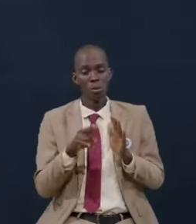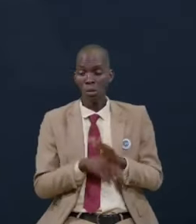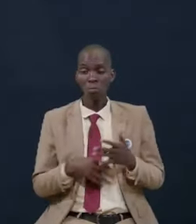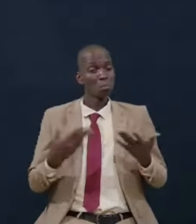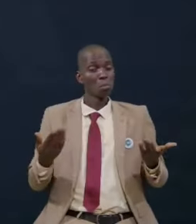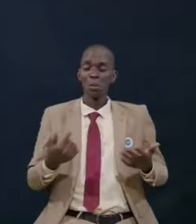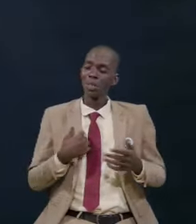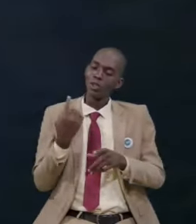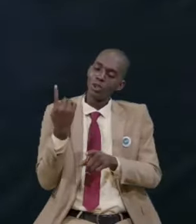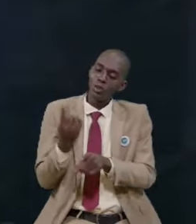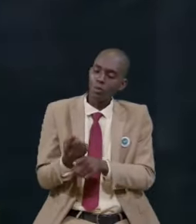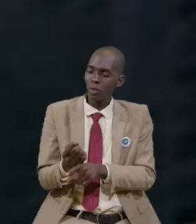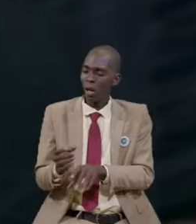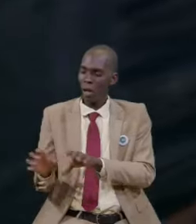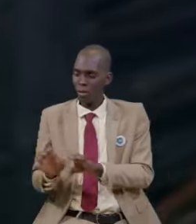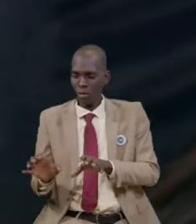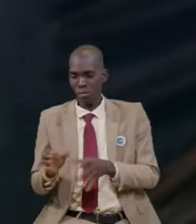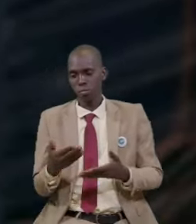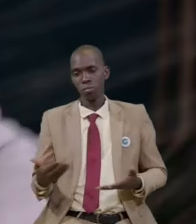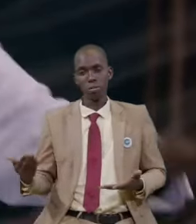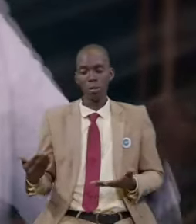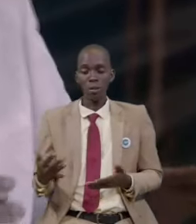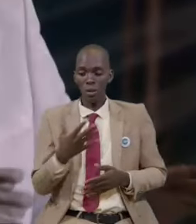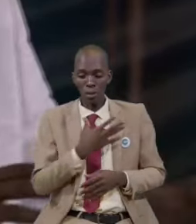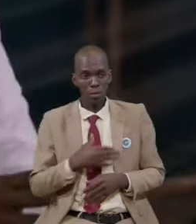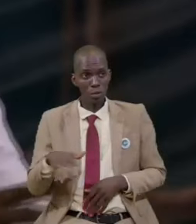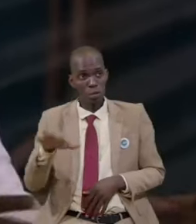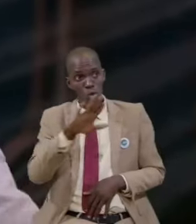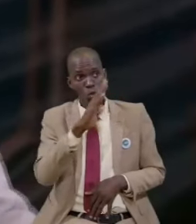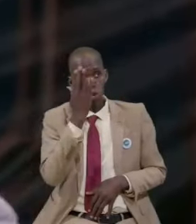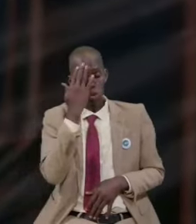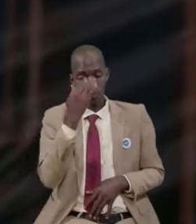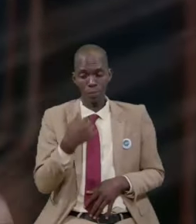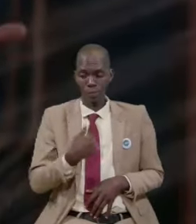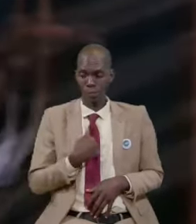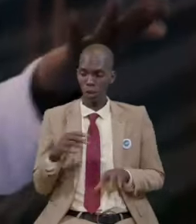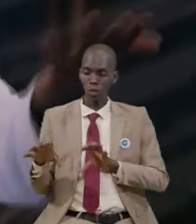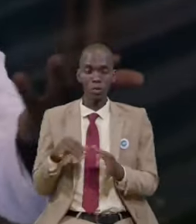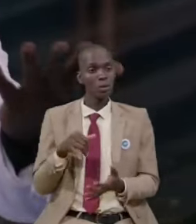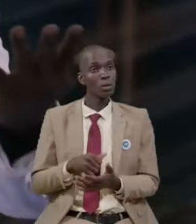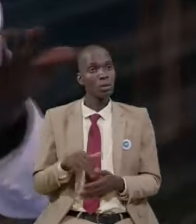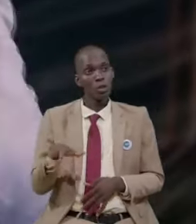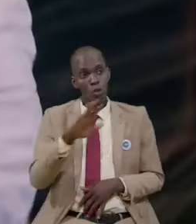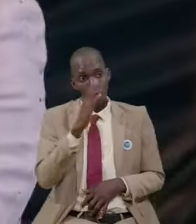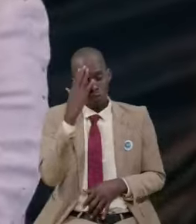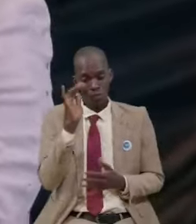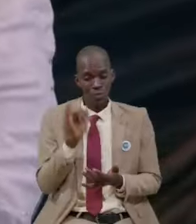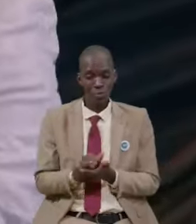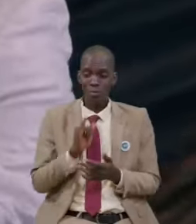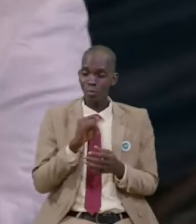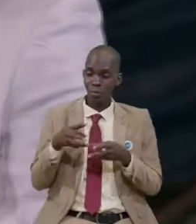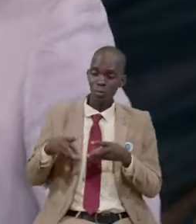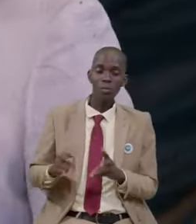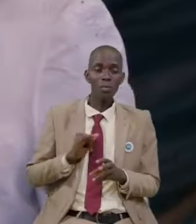have discovered I'm the one doing it. They have discovered that's the way I'm. Okay, since they have known, then they